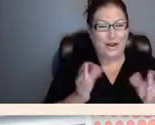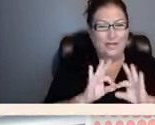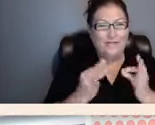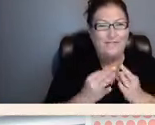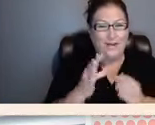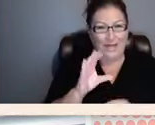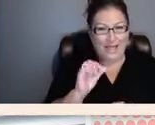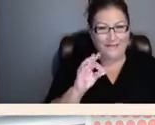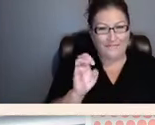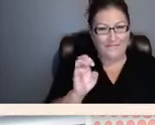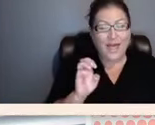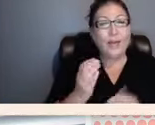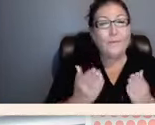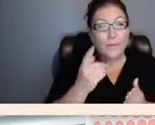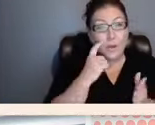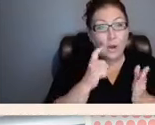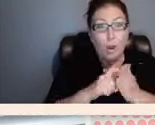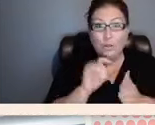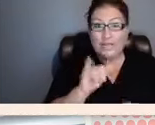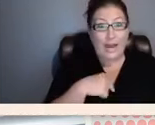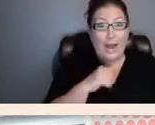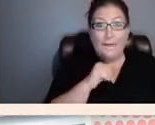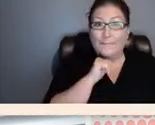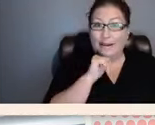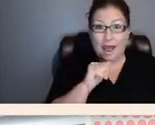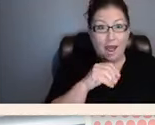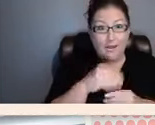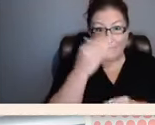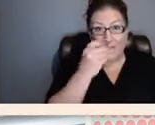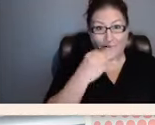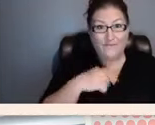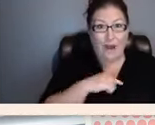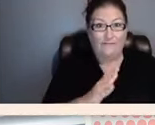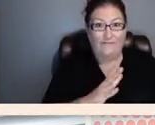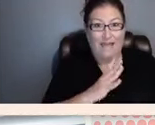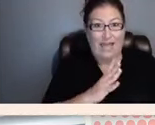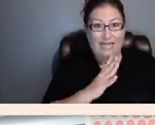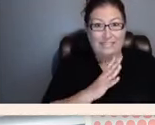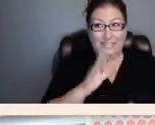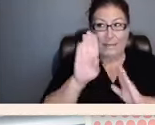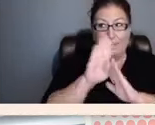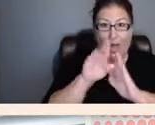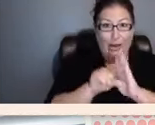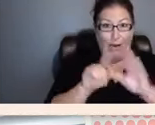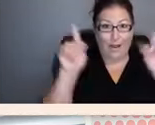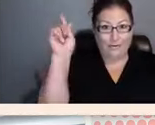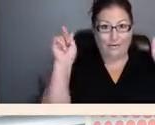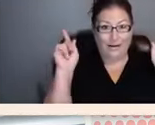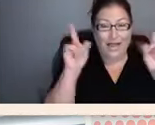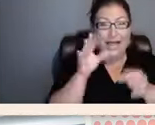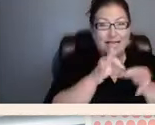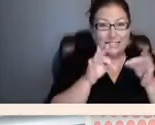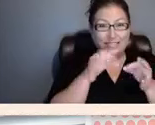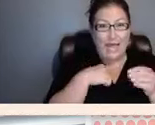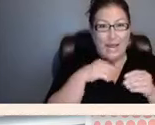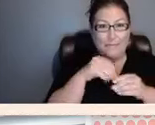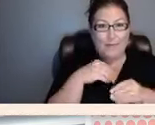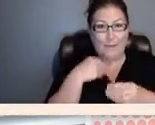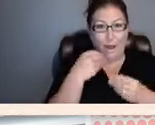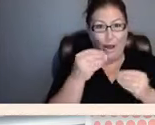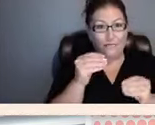might notice that I am not in front of our fancy backdrop. Instead, I am right around the corner in my office. And the reason for that is